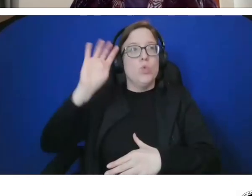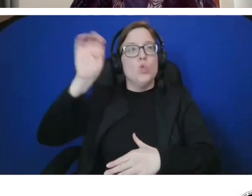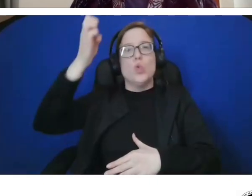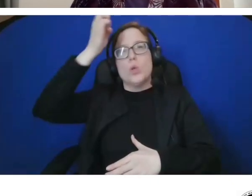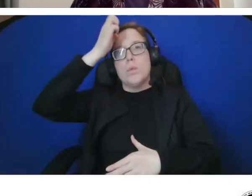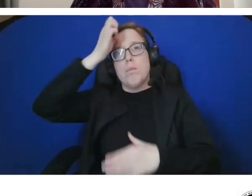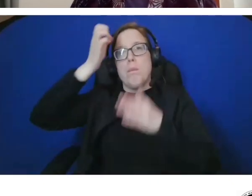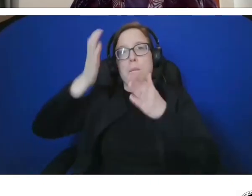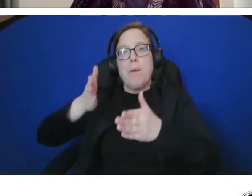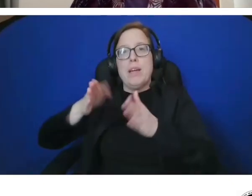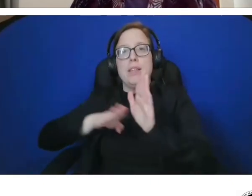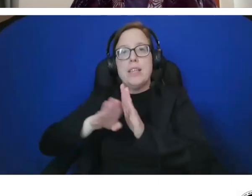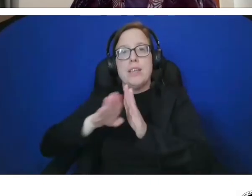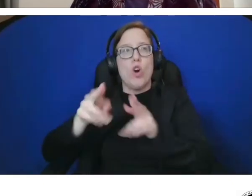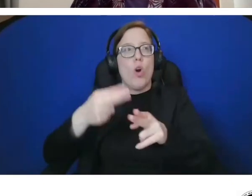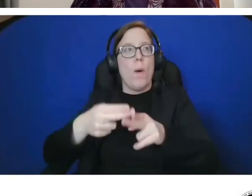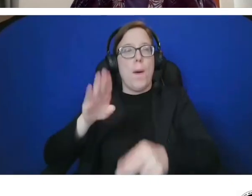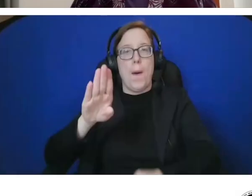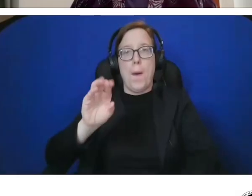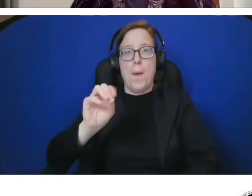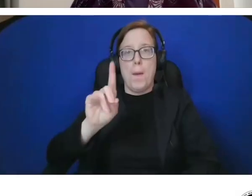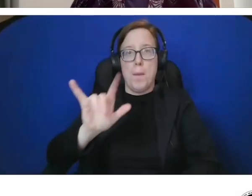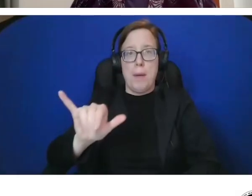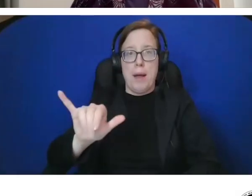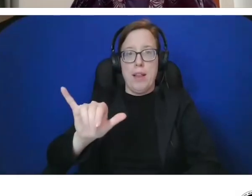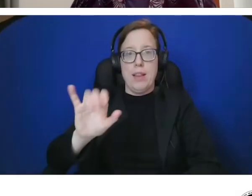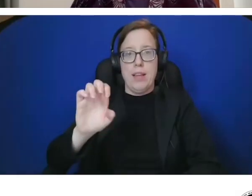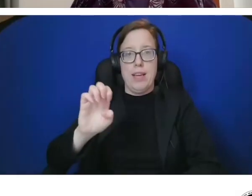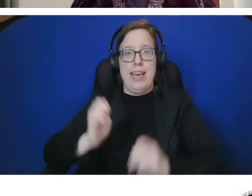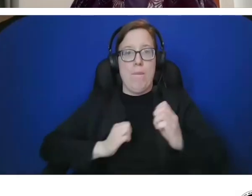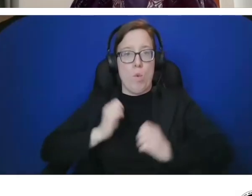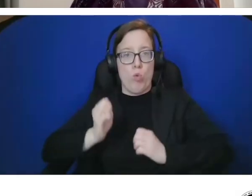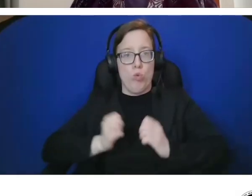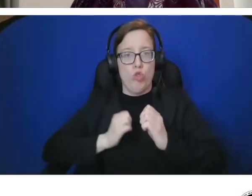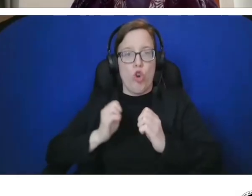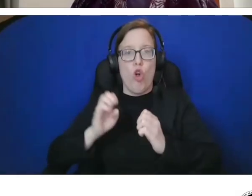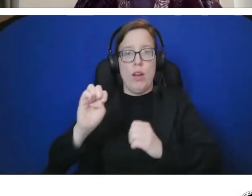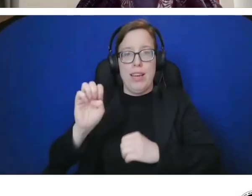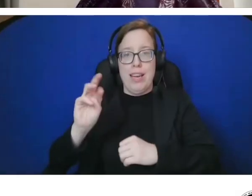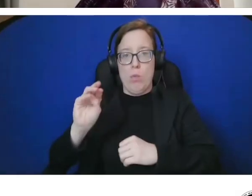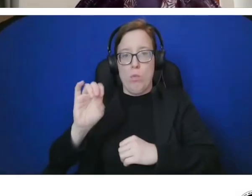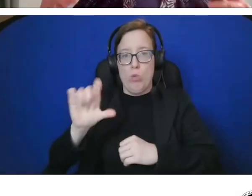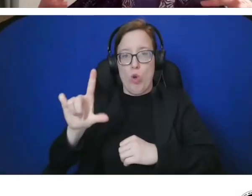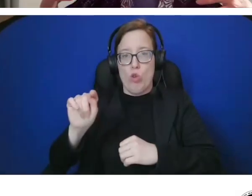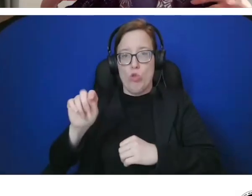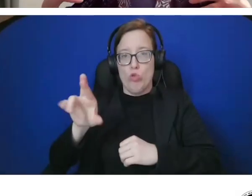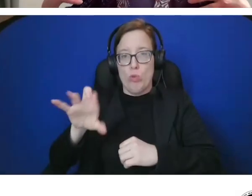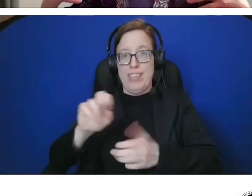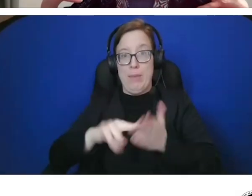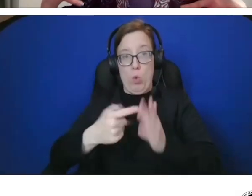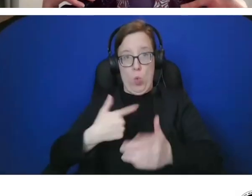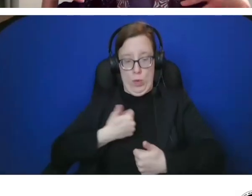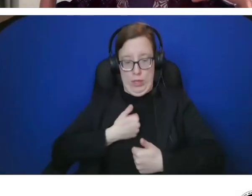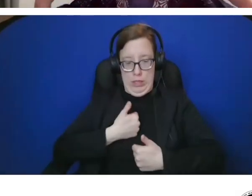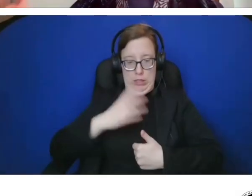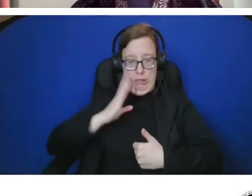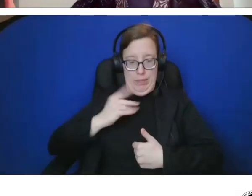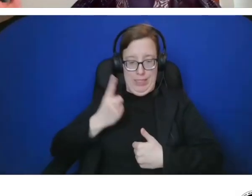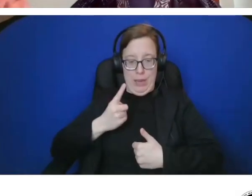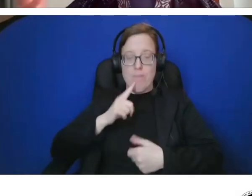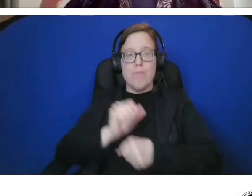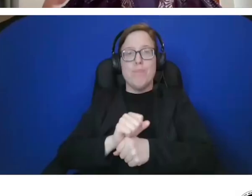have developed this concept called bodily emotional traces. So this means that when we experience something